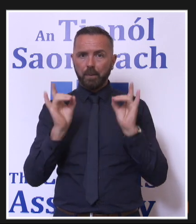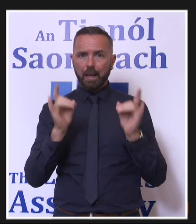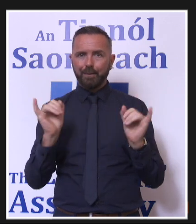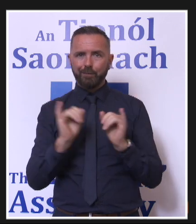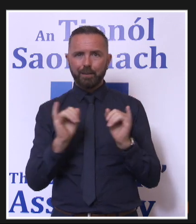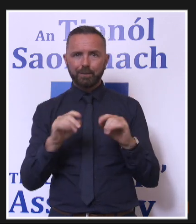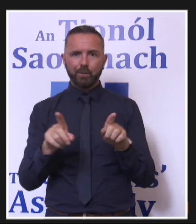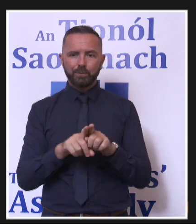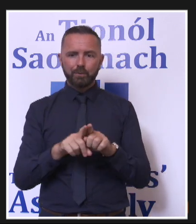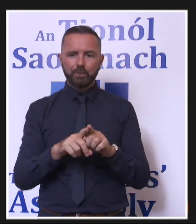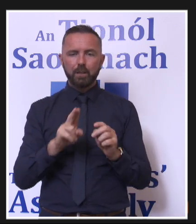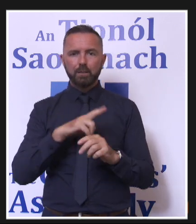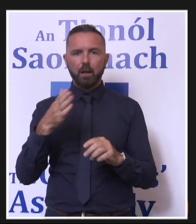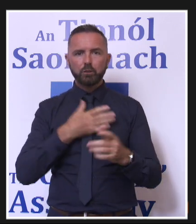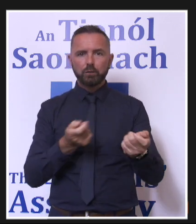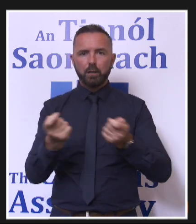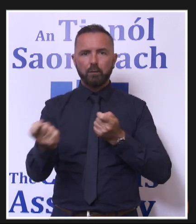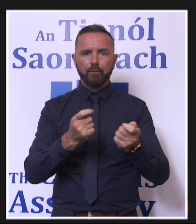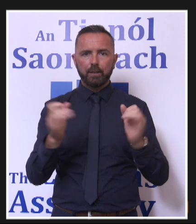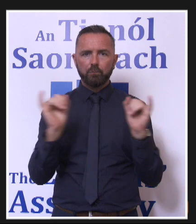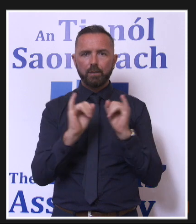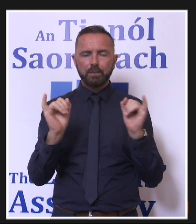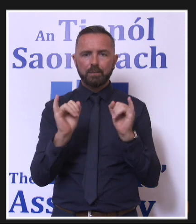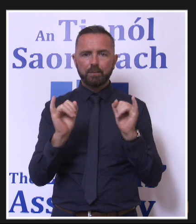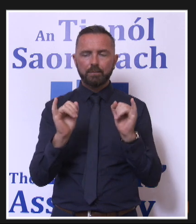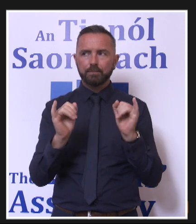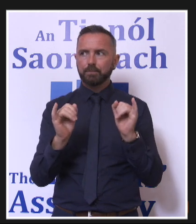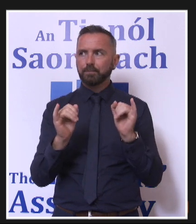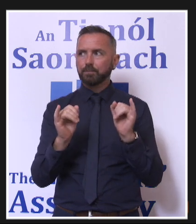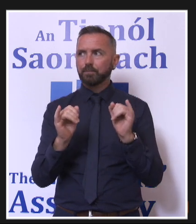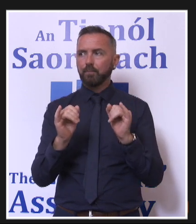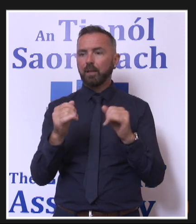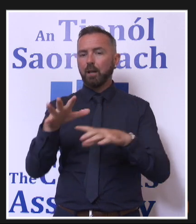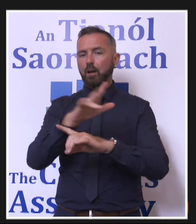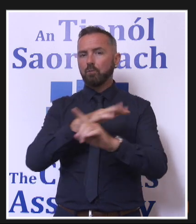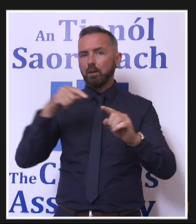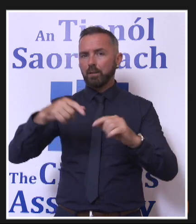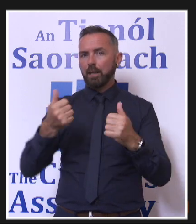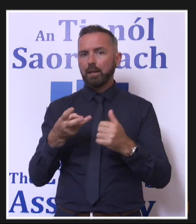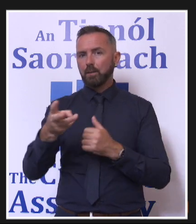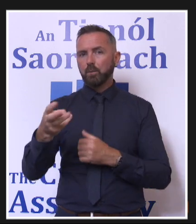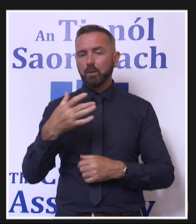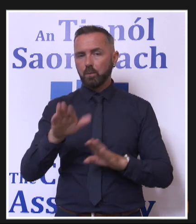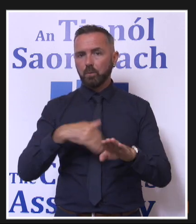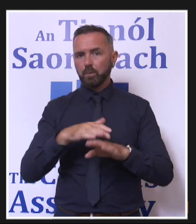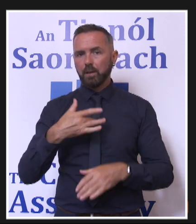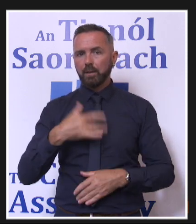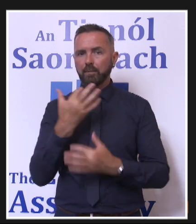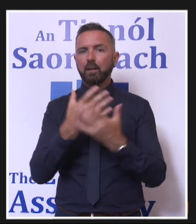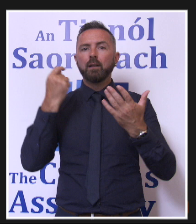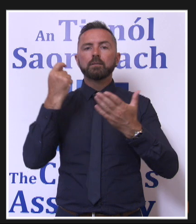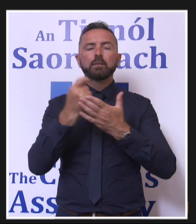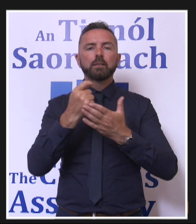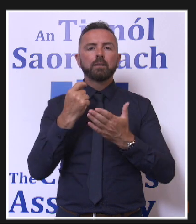as a governing crisis. And around here anyway, a lot of times there